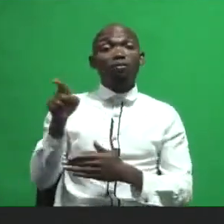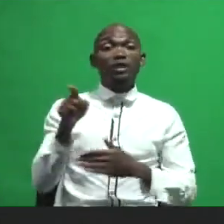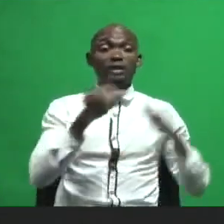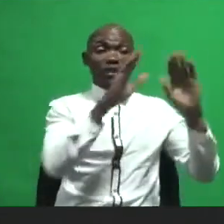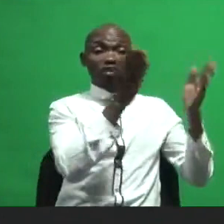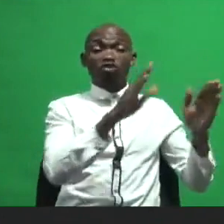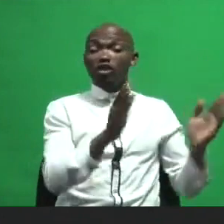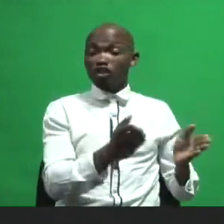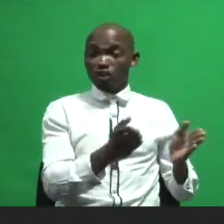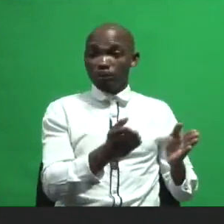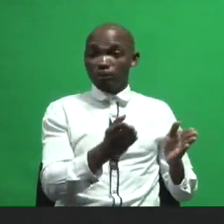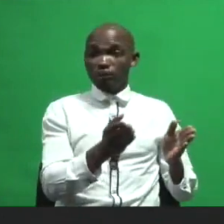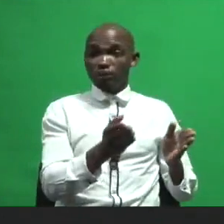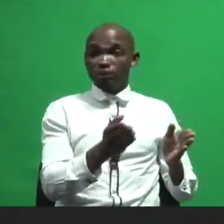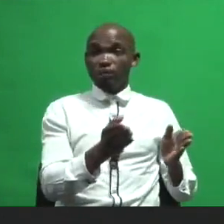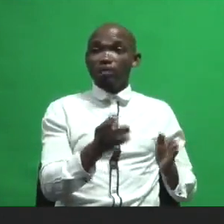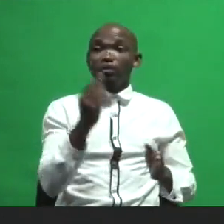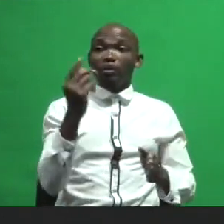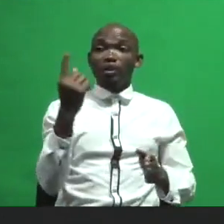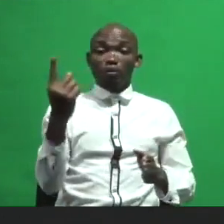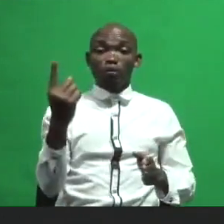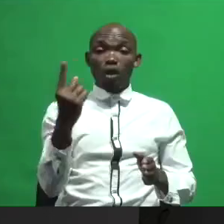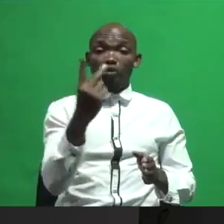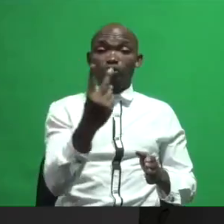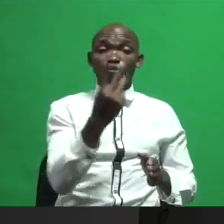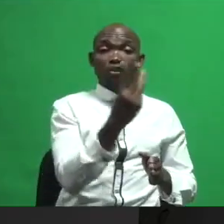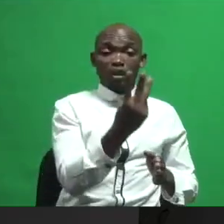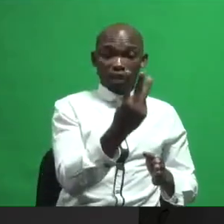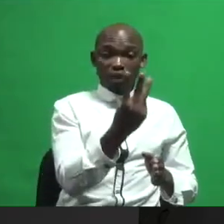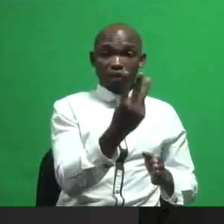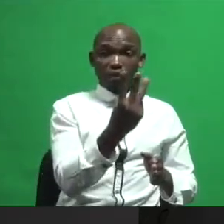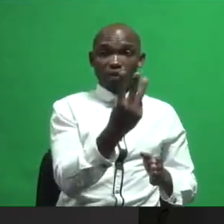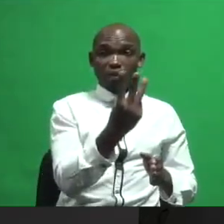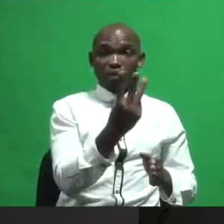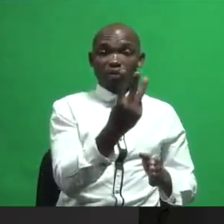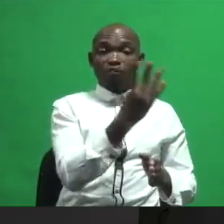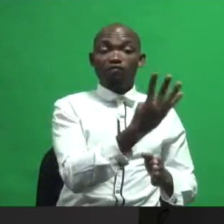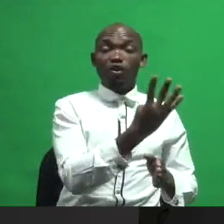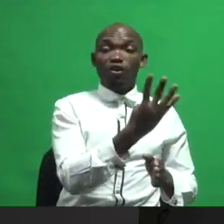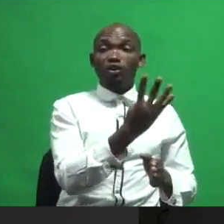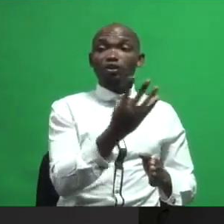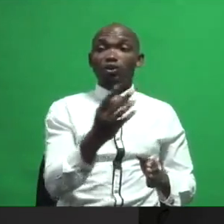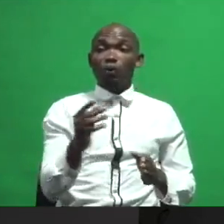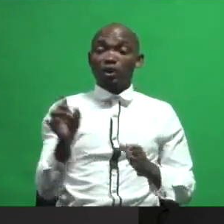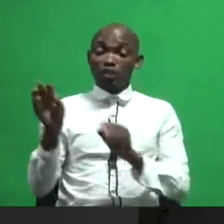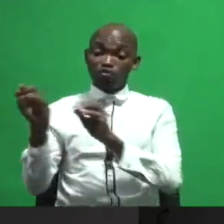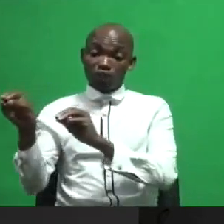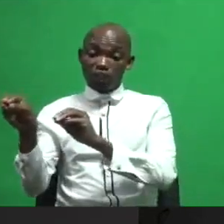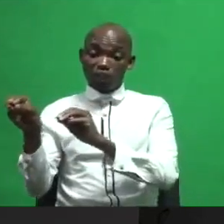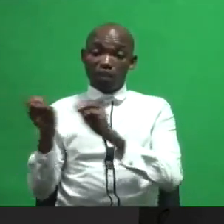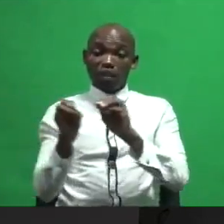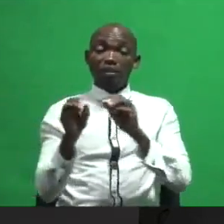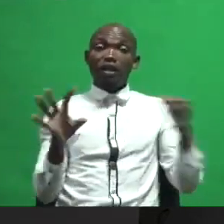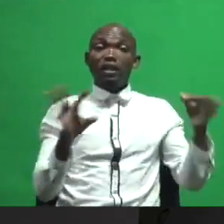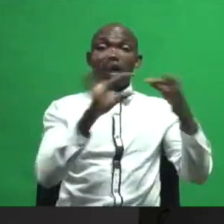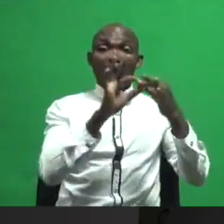this one, from this structure. This is carbon 1, carbon 2, carbon 3, and carbon 4. So Sophia said we have